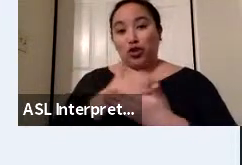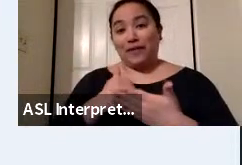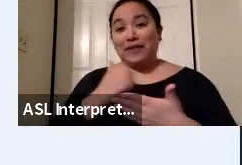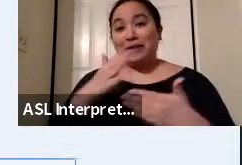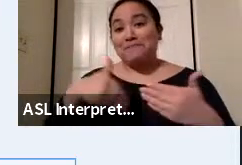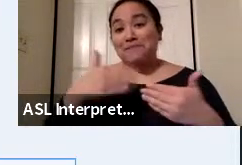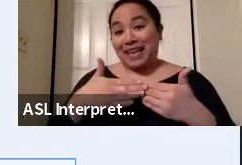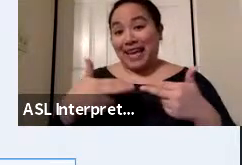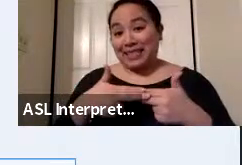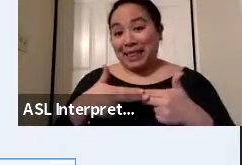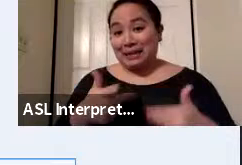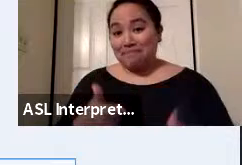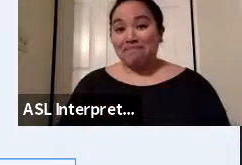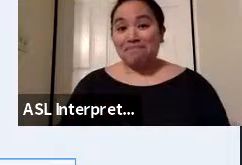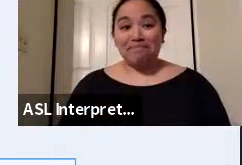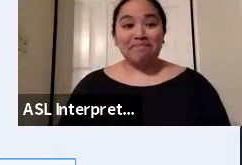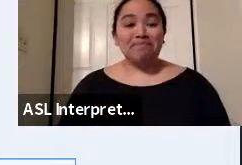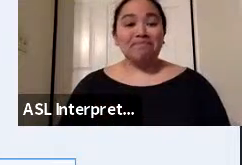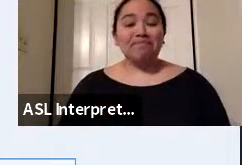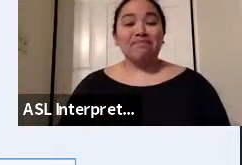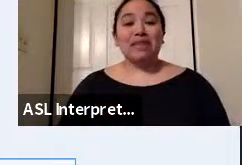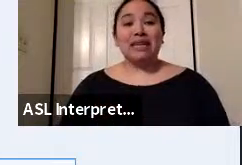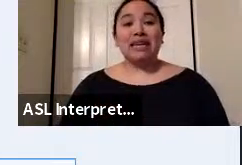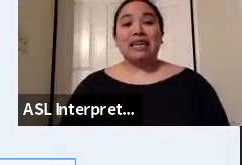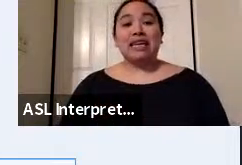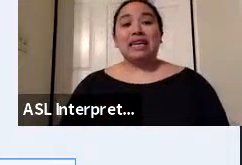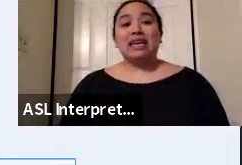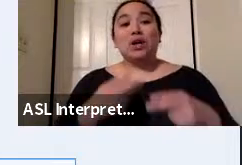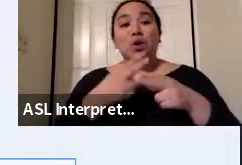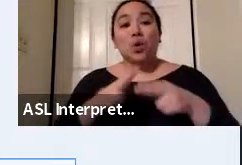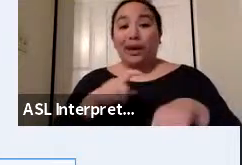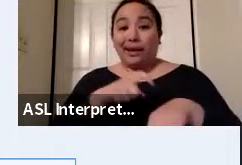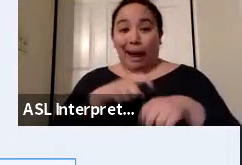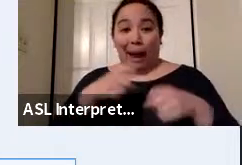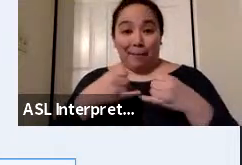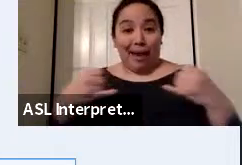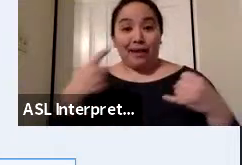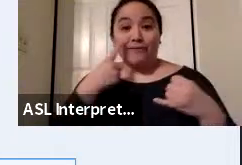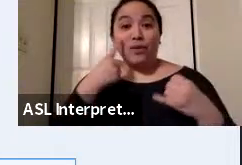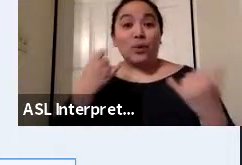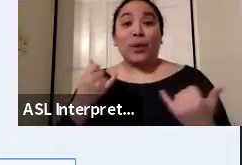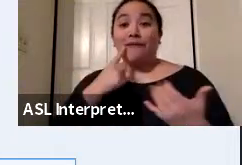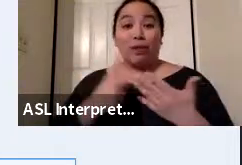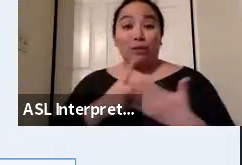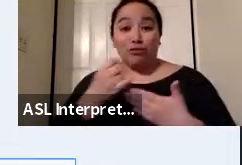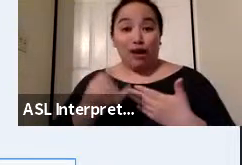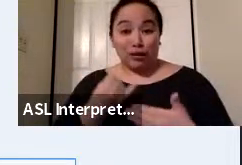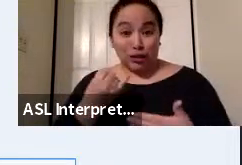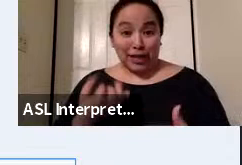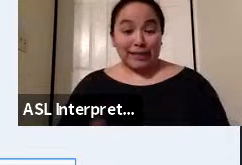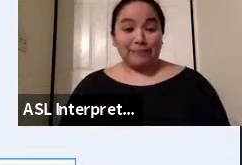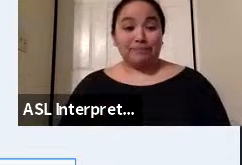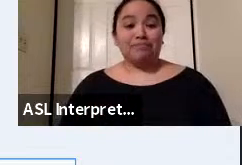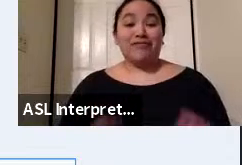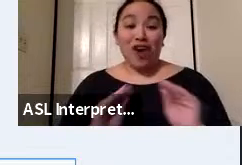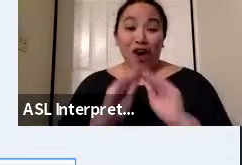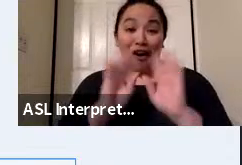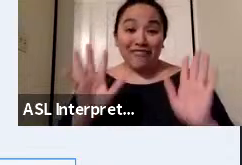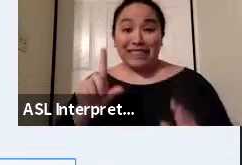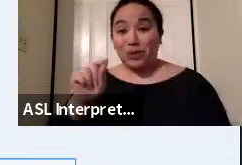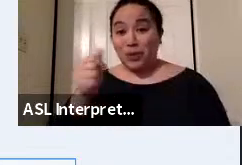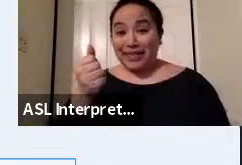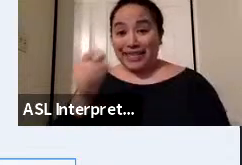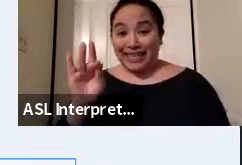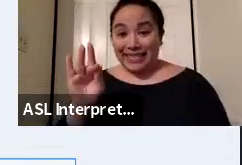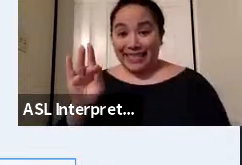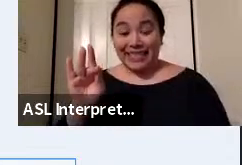Mary. Mm-hmm. Quick overview of our timeline to date for the project. Obviously